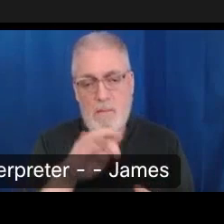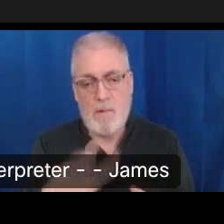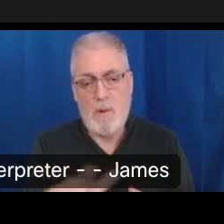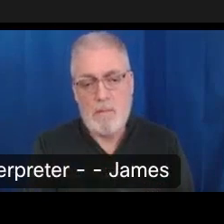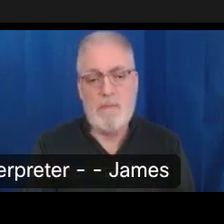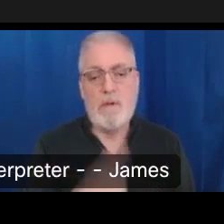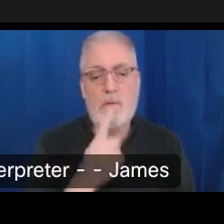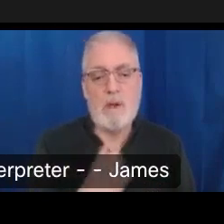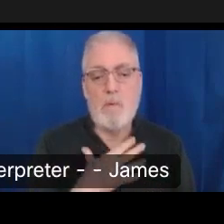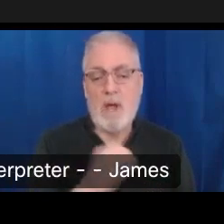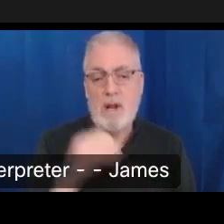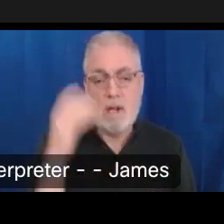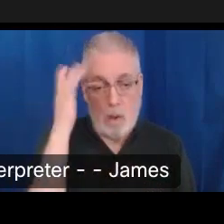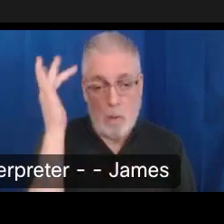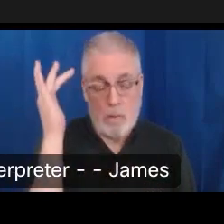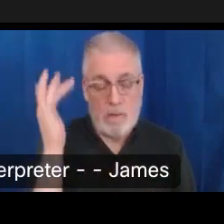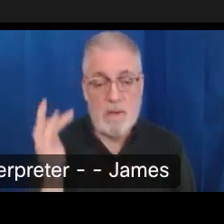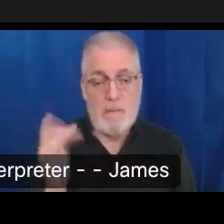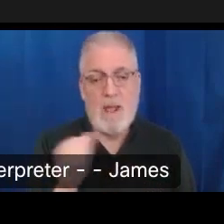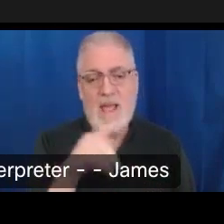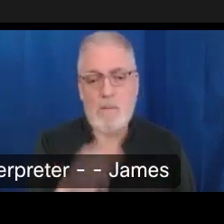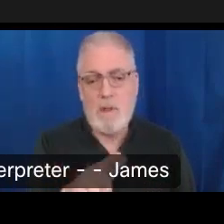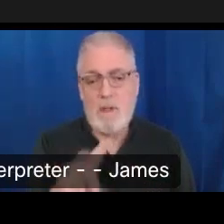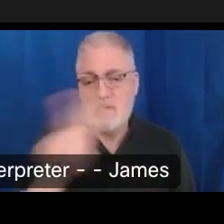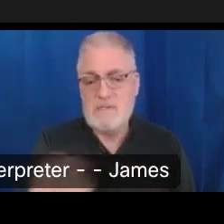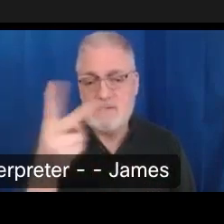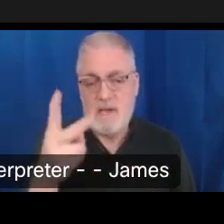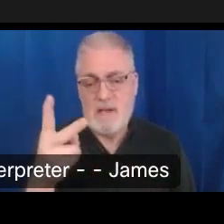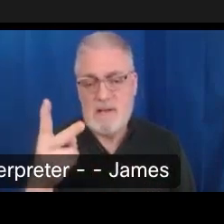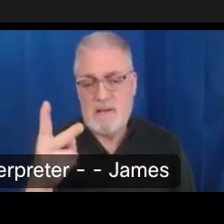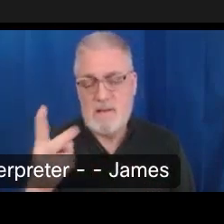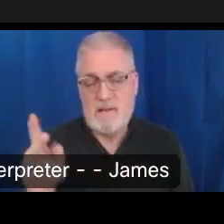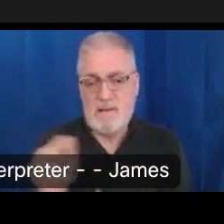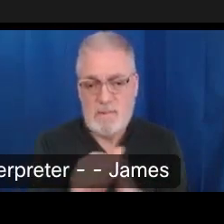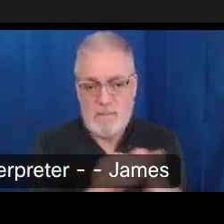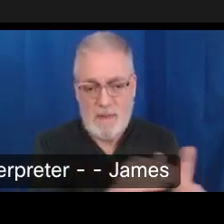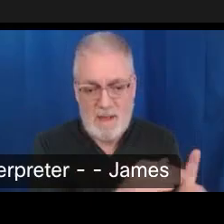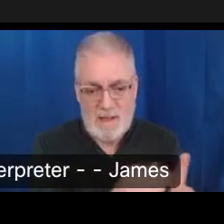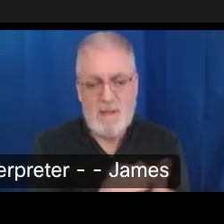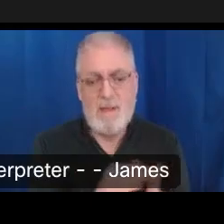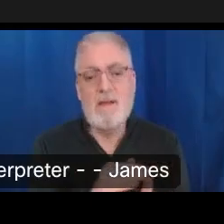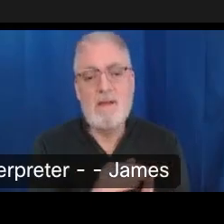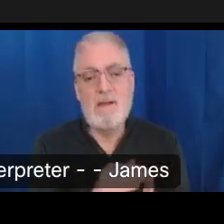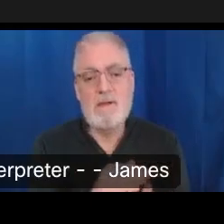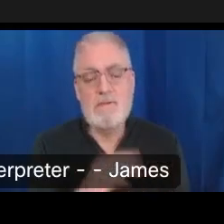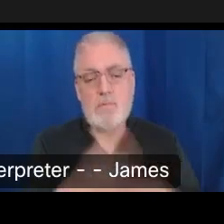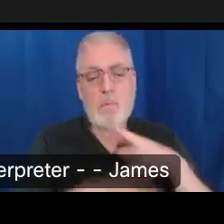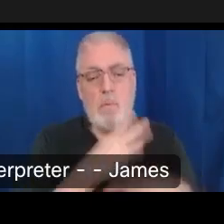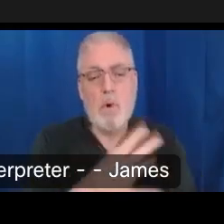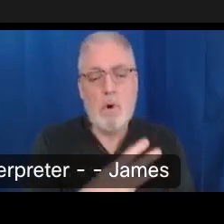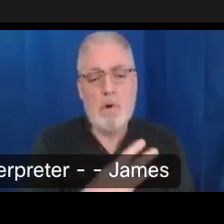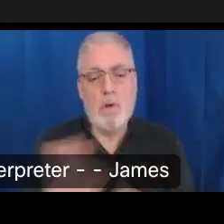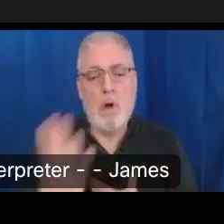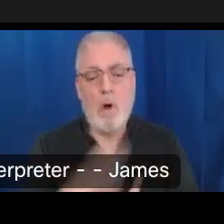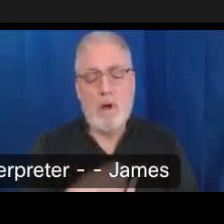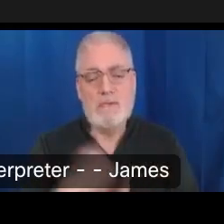gold. But April 2nd, just a reminder, not that I need to remind this group, is World Autism Day. I